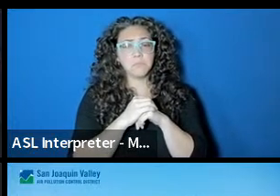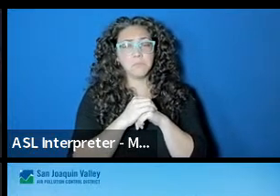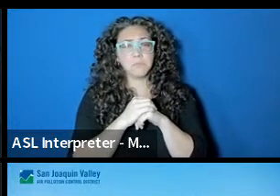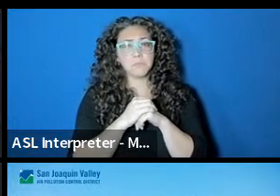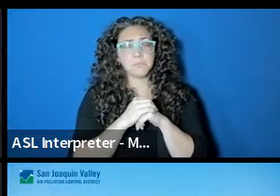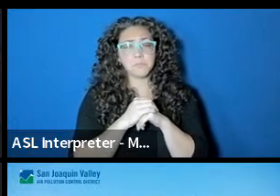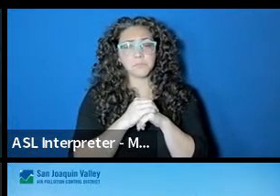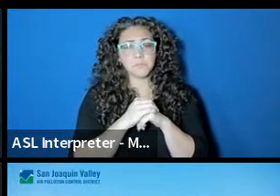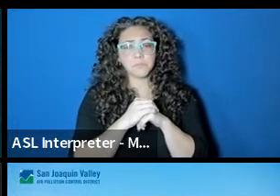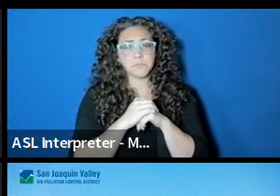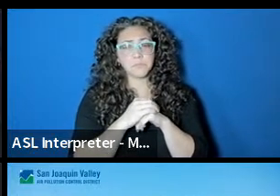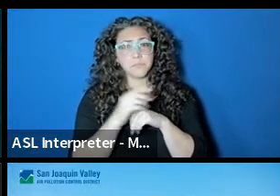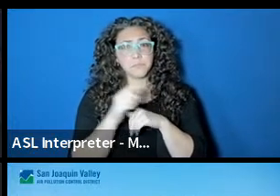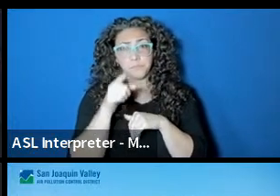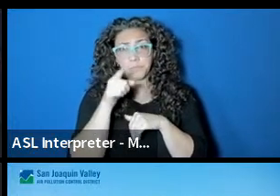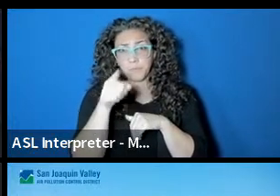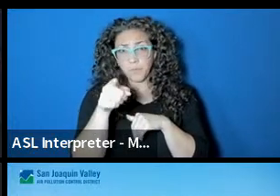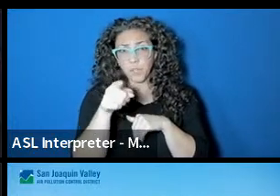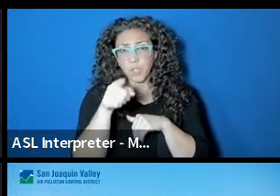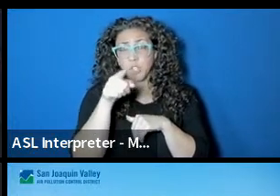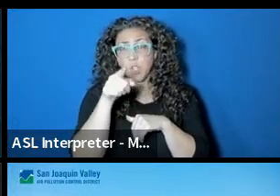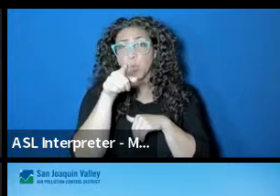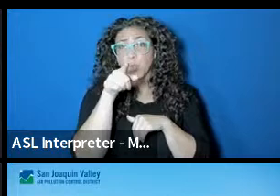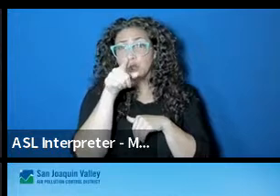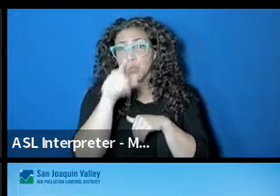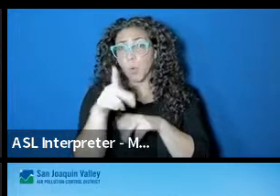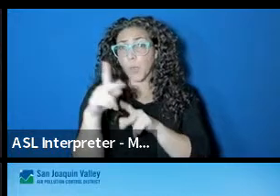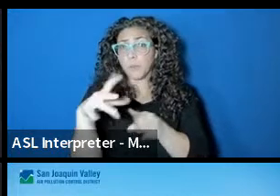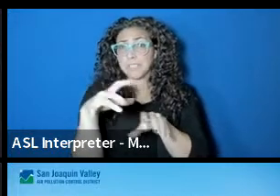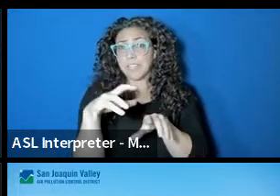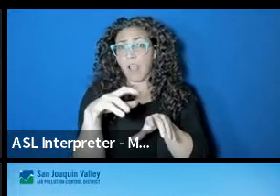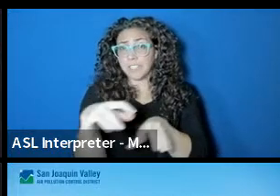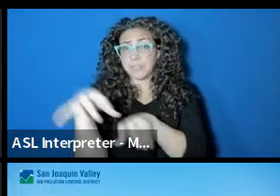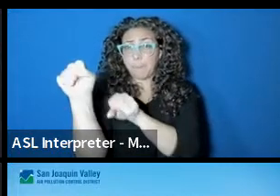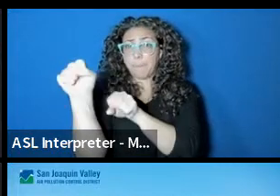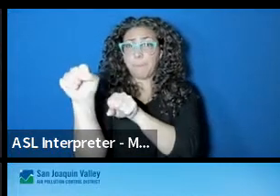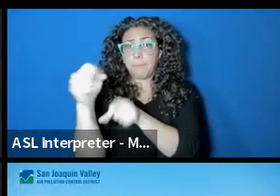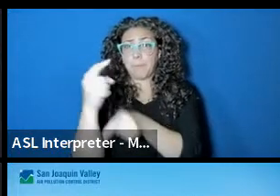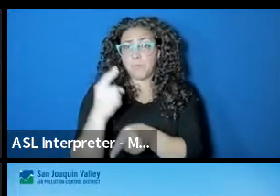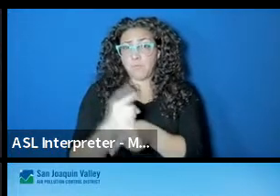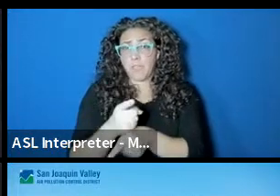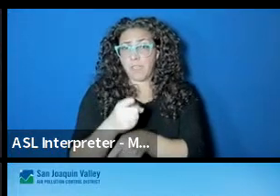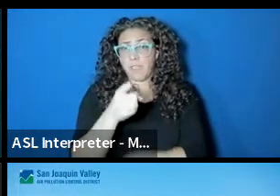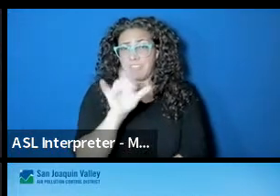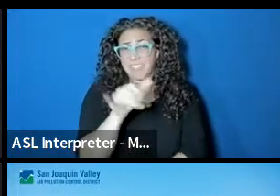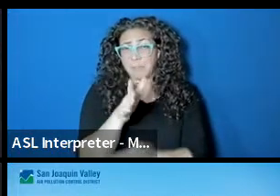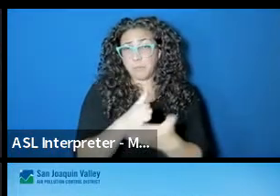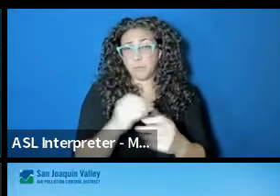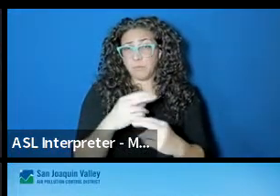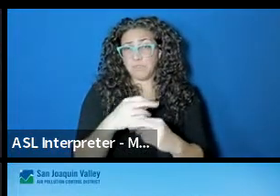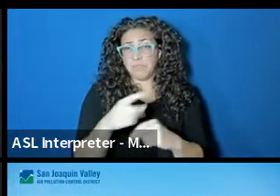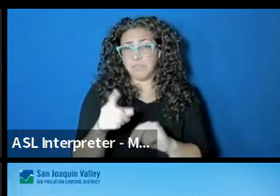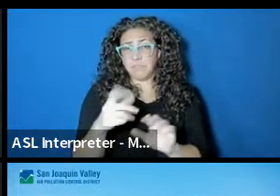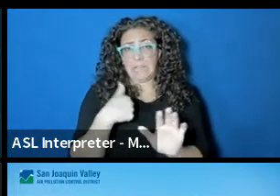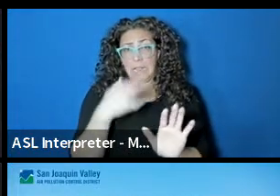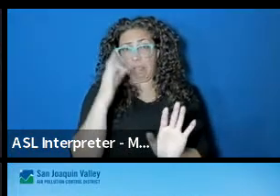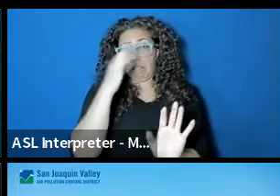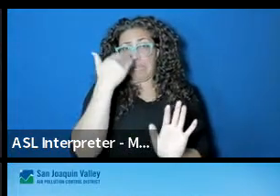you are the adopter of that portion of the highway. And that's what I didn't know. Thank you.